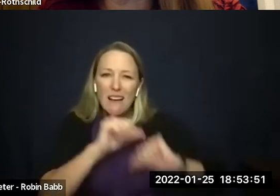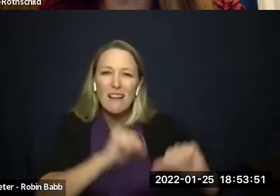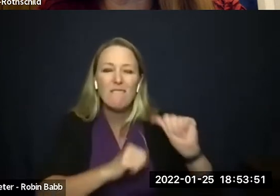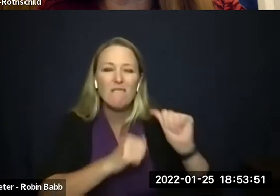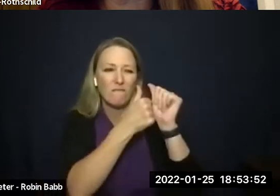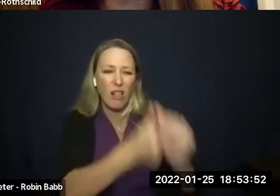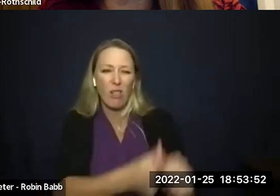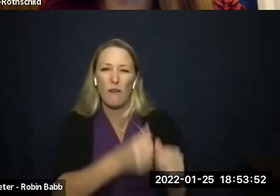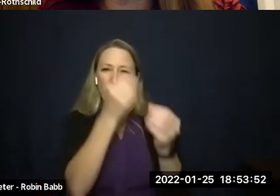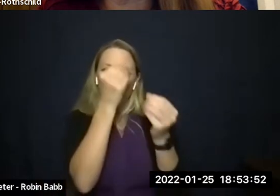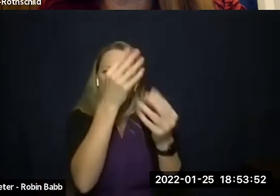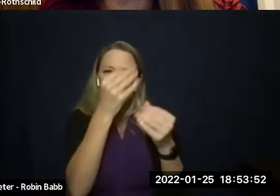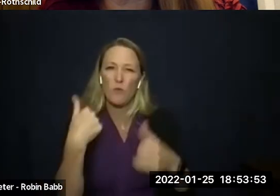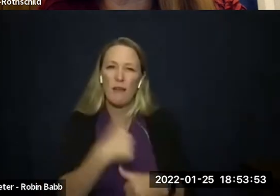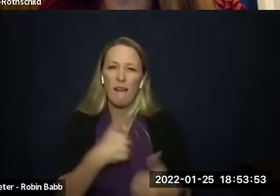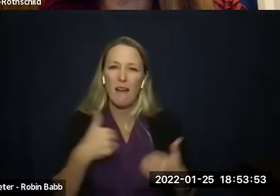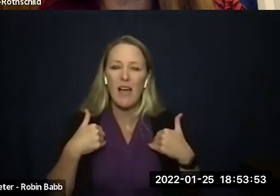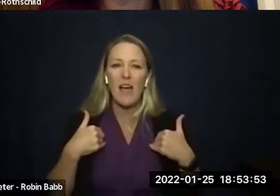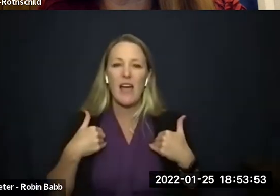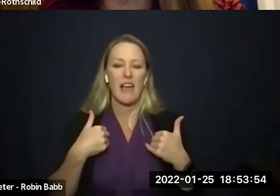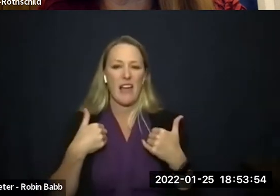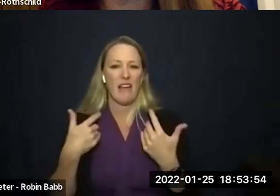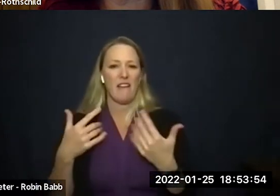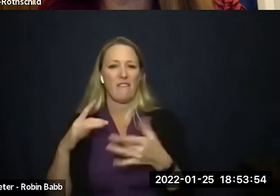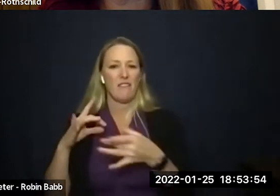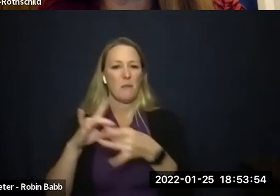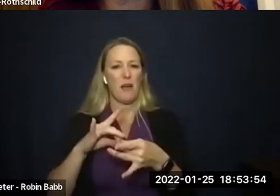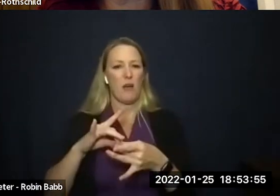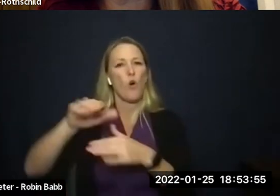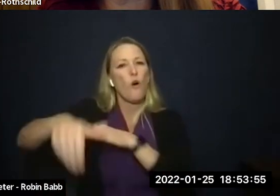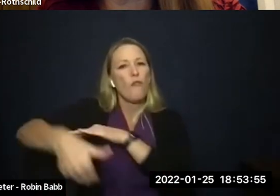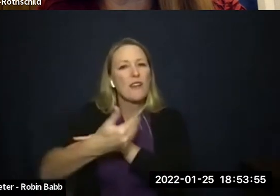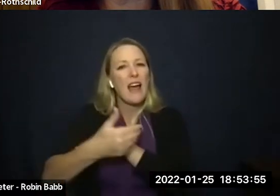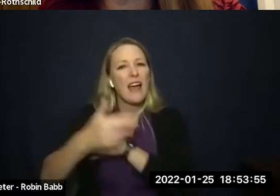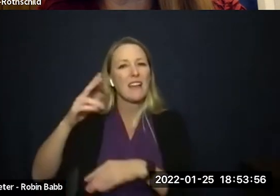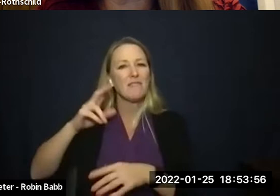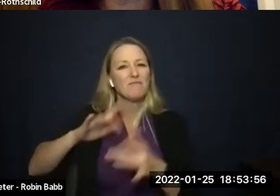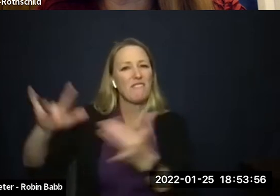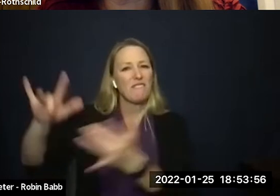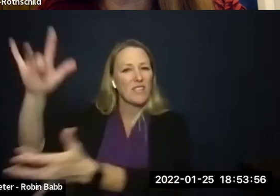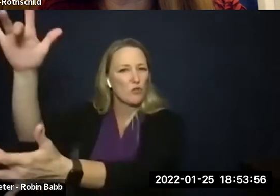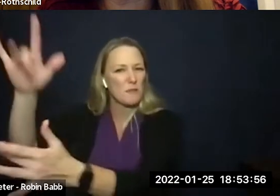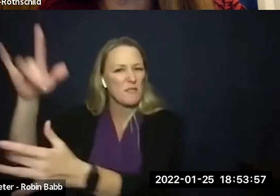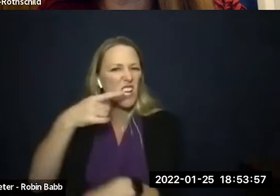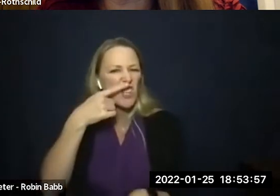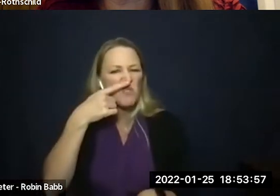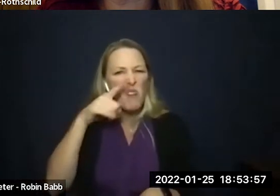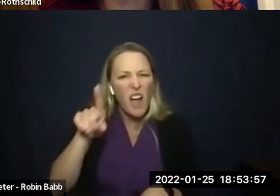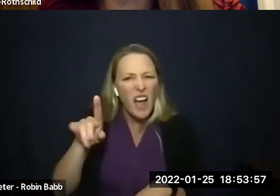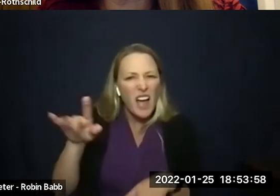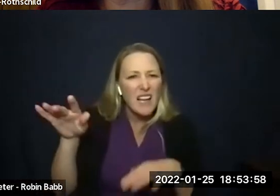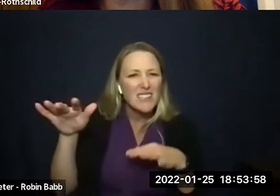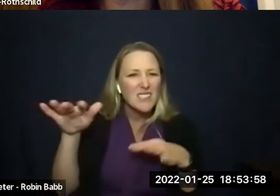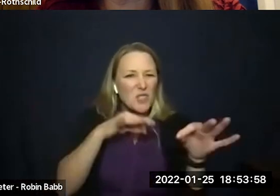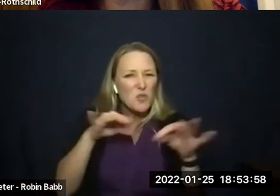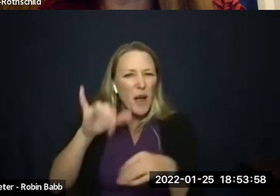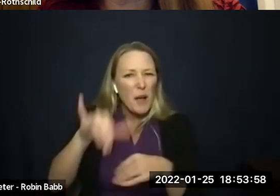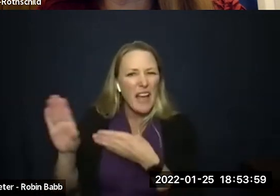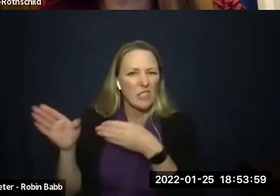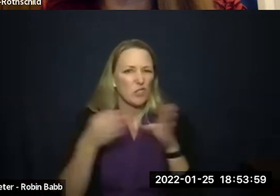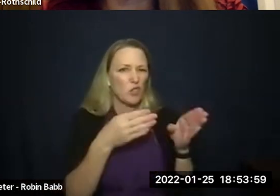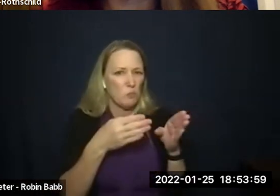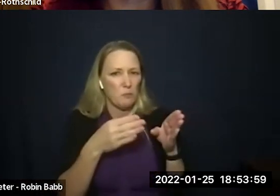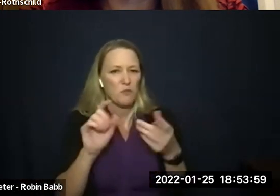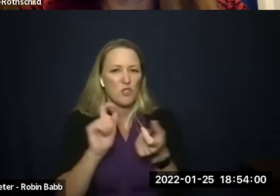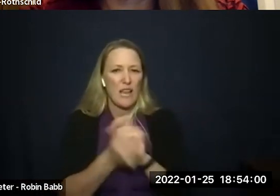had pivoted on uh the guidelines for overnight field trips and i wonder if you could sort of just describe that pivot